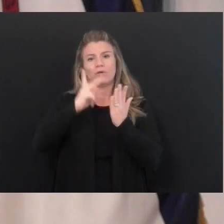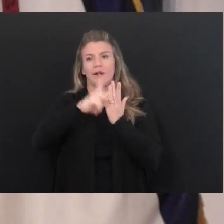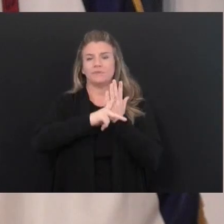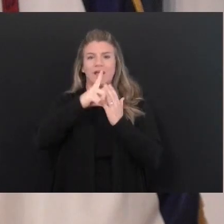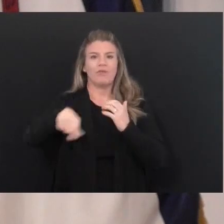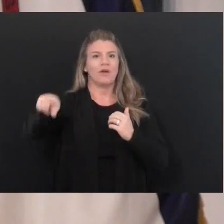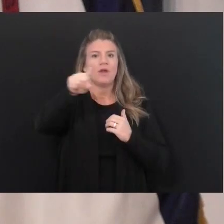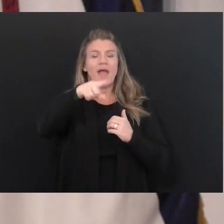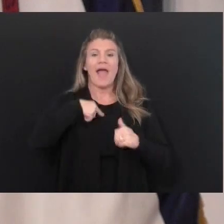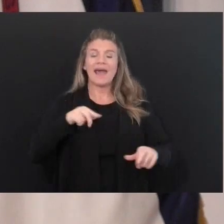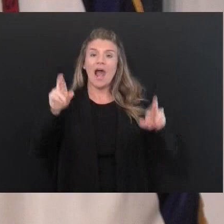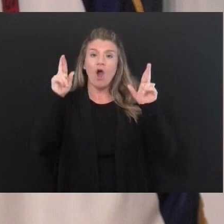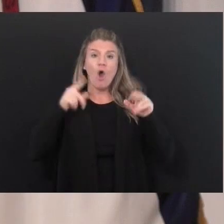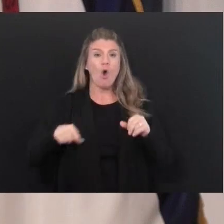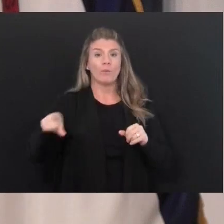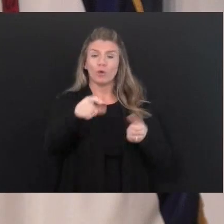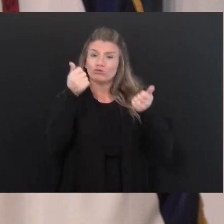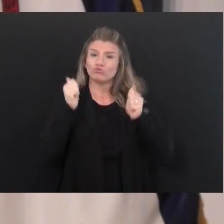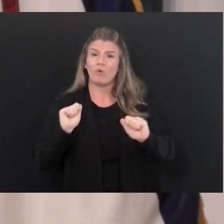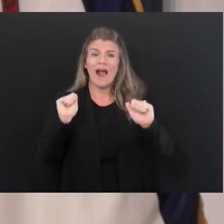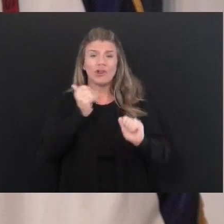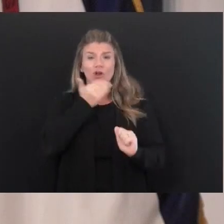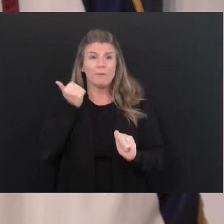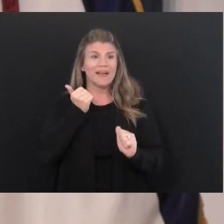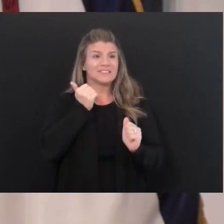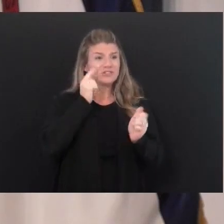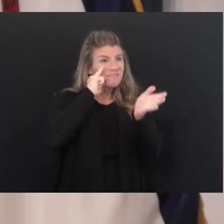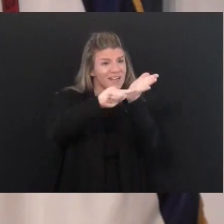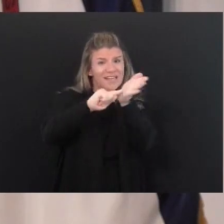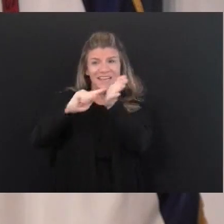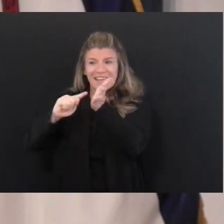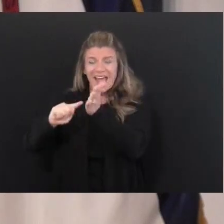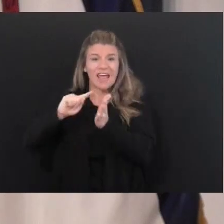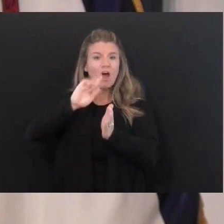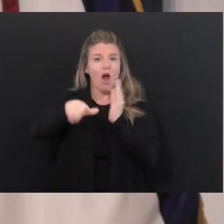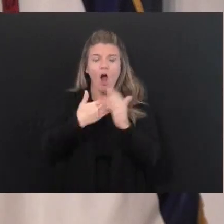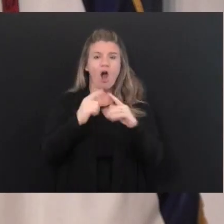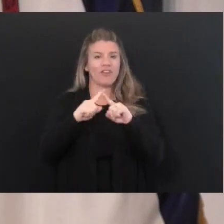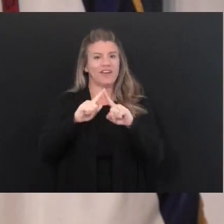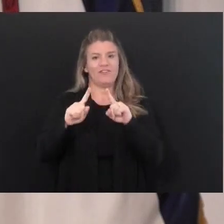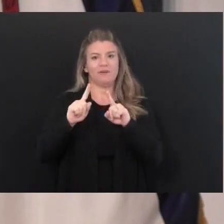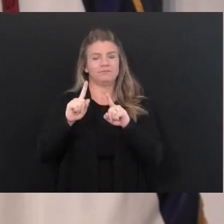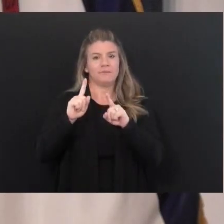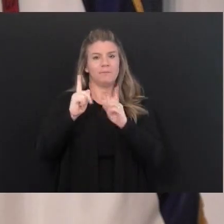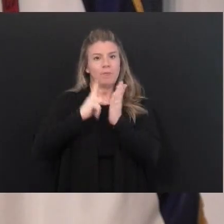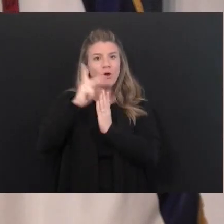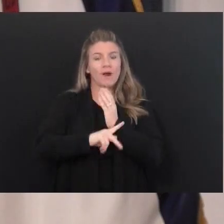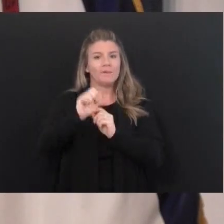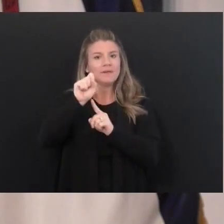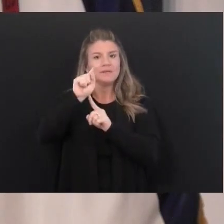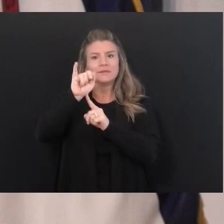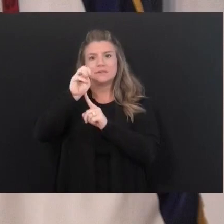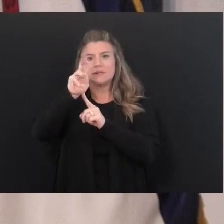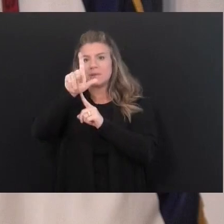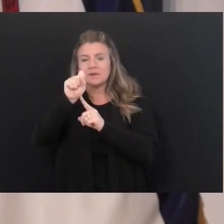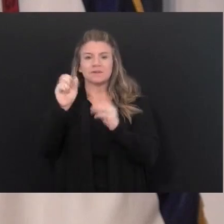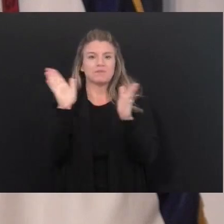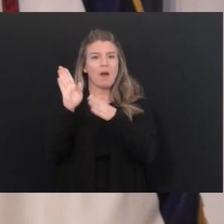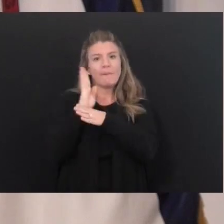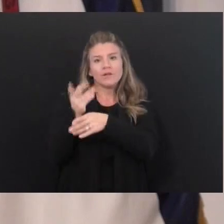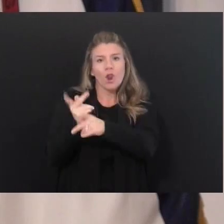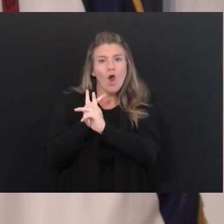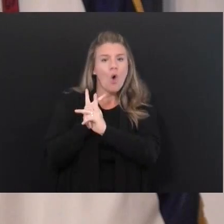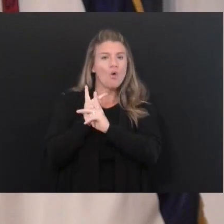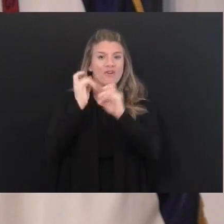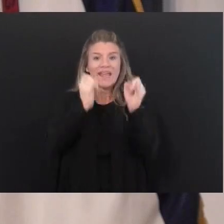there, and I hope that you're utilizing those programs, from the stimulus programs for small business or our individuals or the loans or whatever